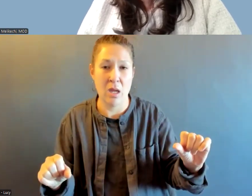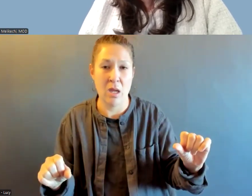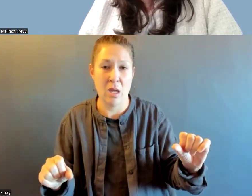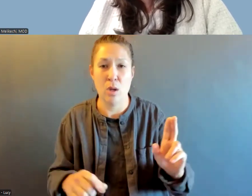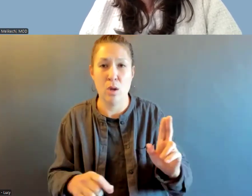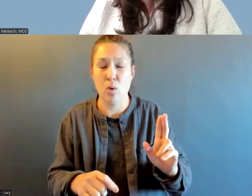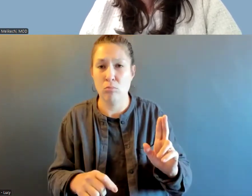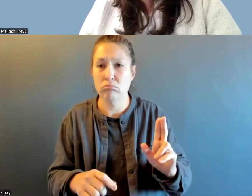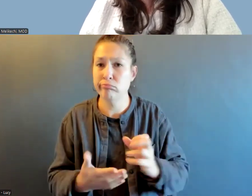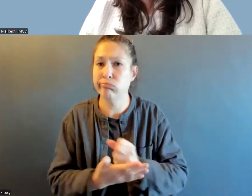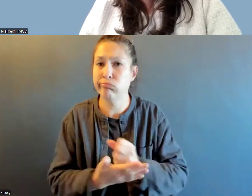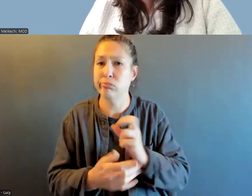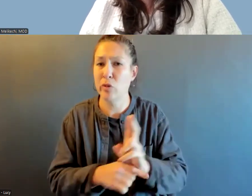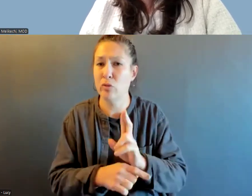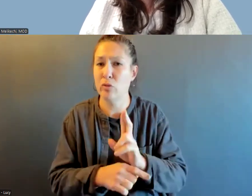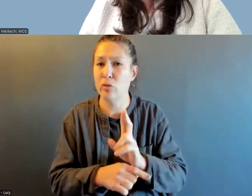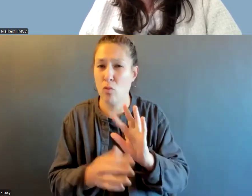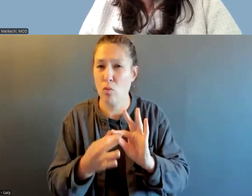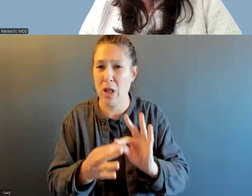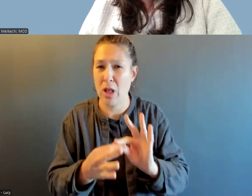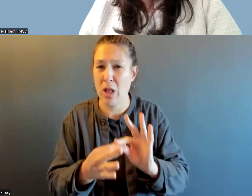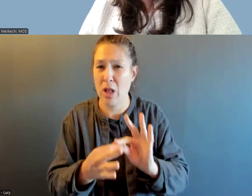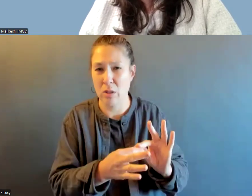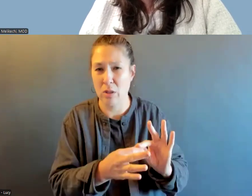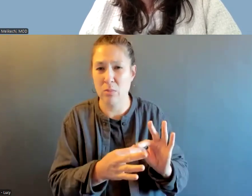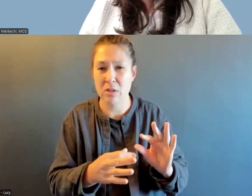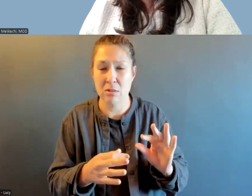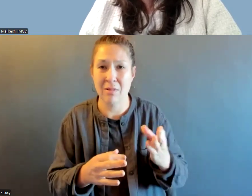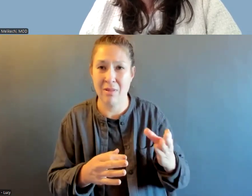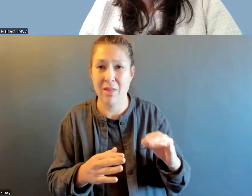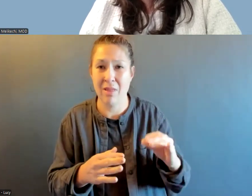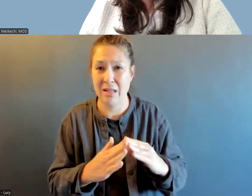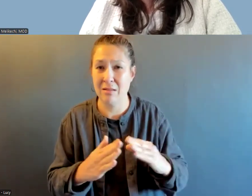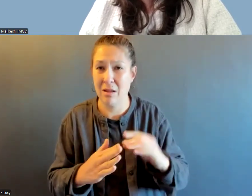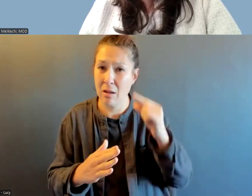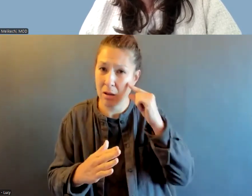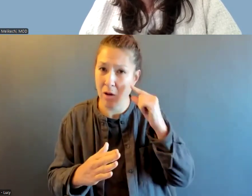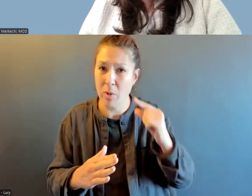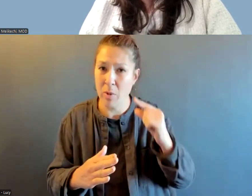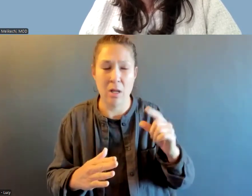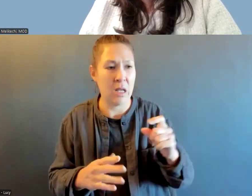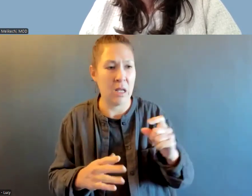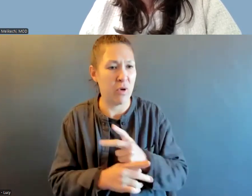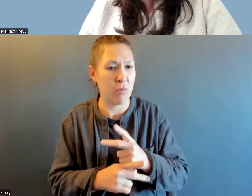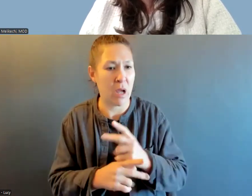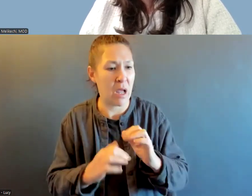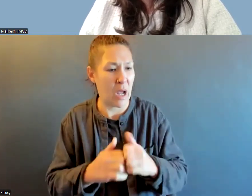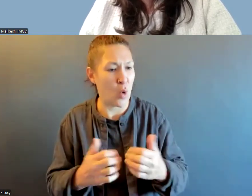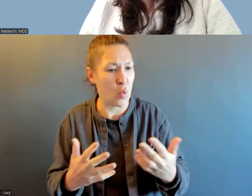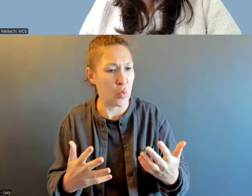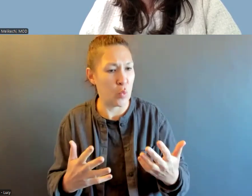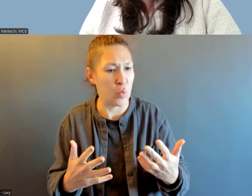relationships in your community. And that means figuring out how to work with